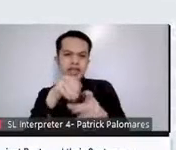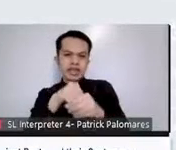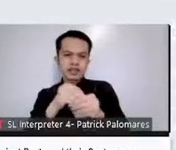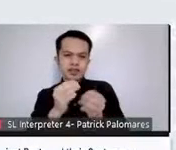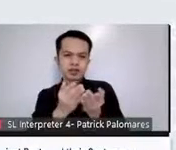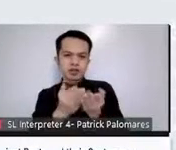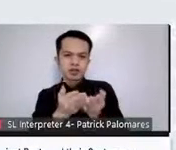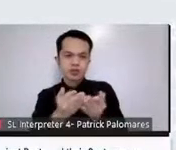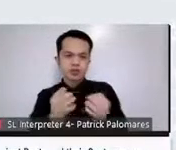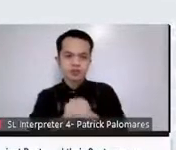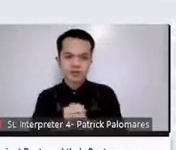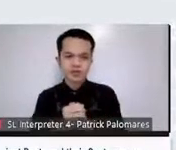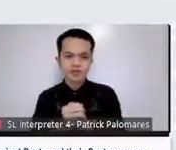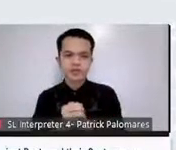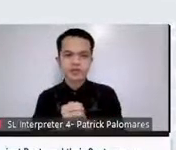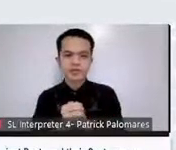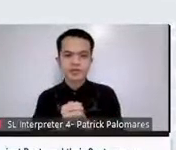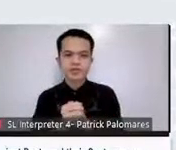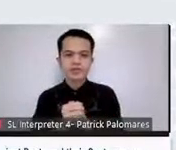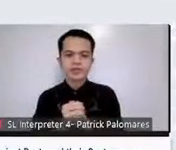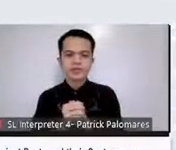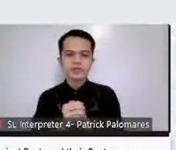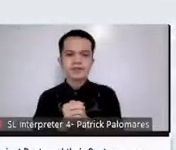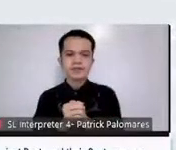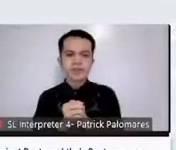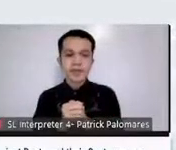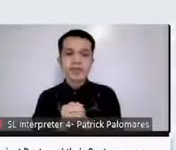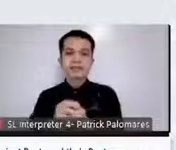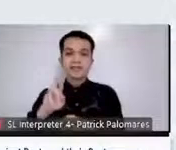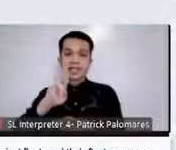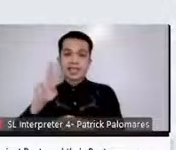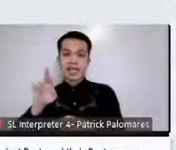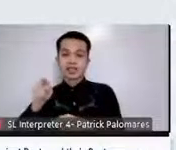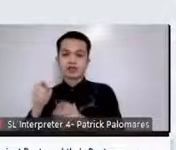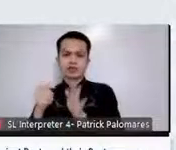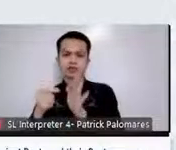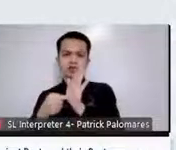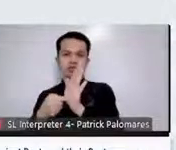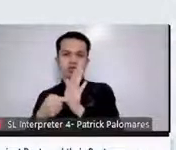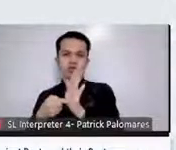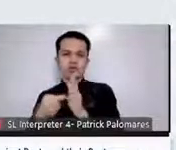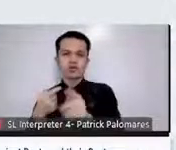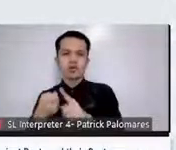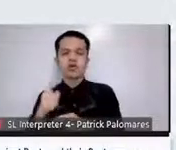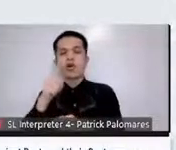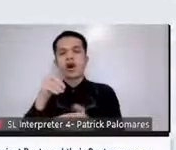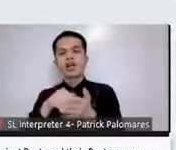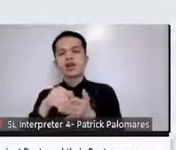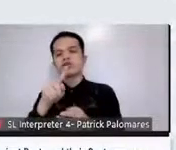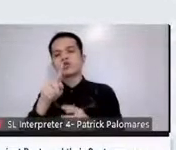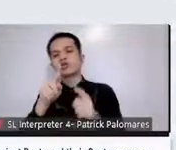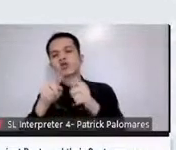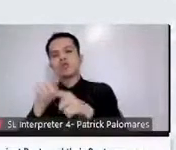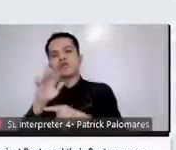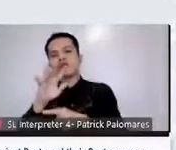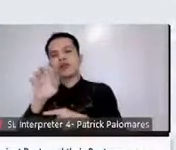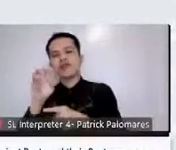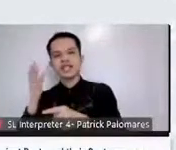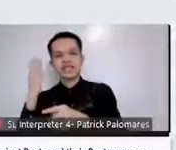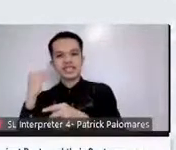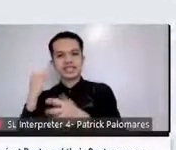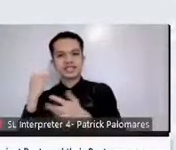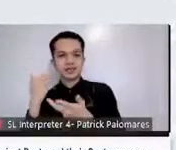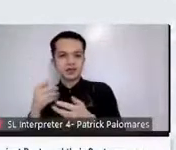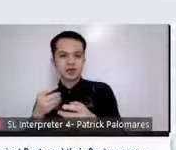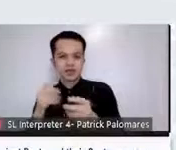The map on your right shows Butuan between 1,000 and 500 years ago. You can see that some of the channels are already closed. So the ones